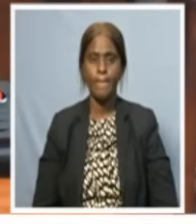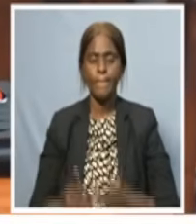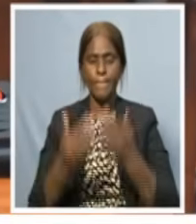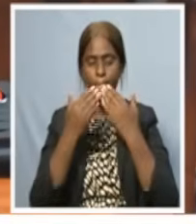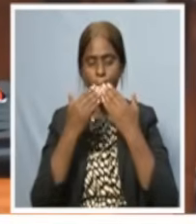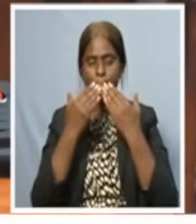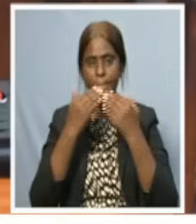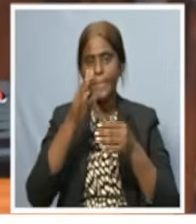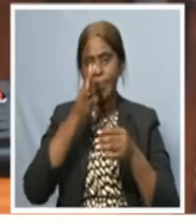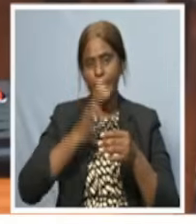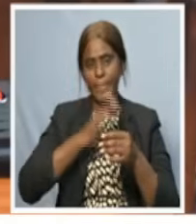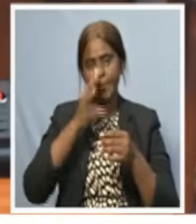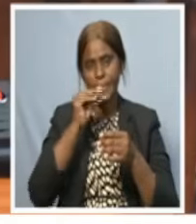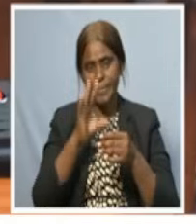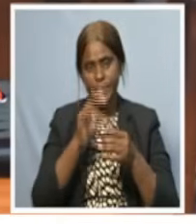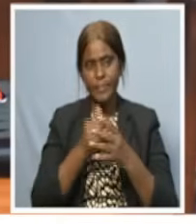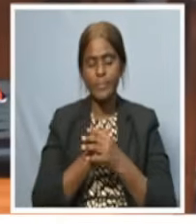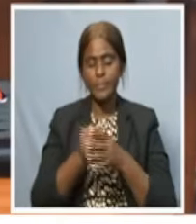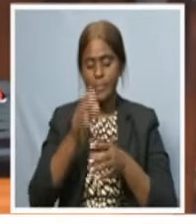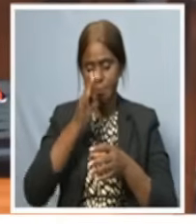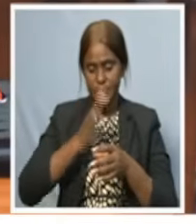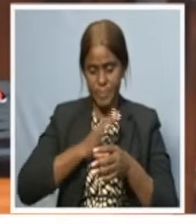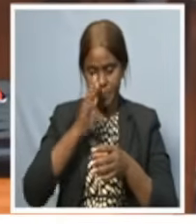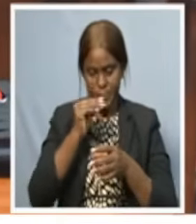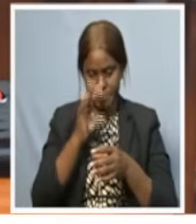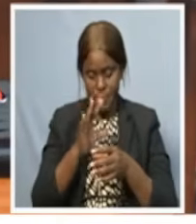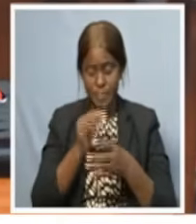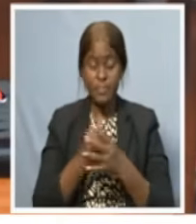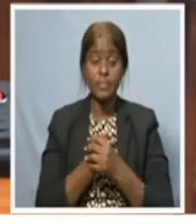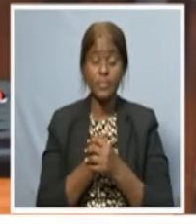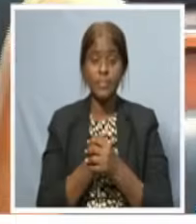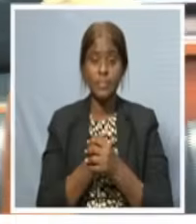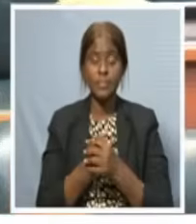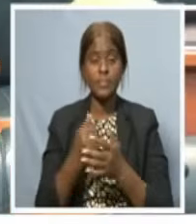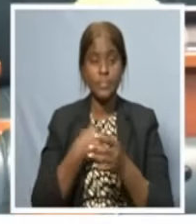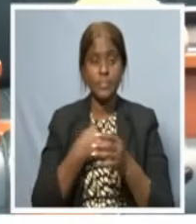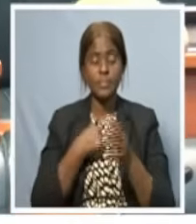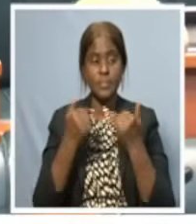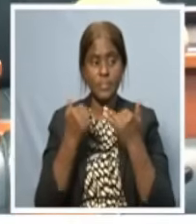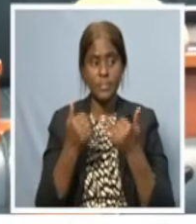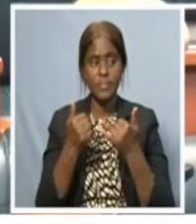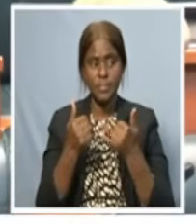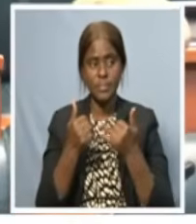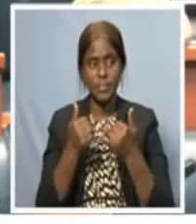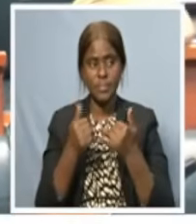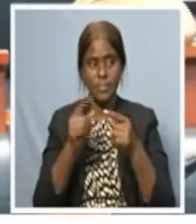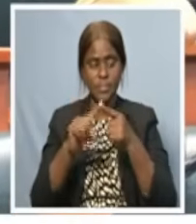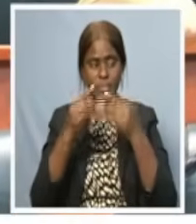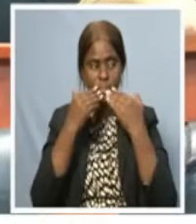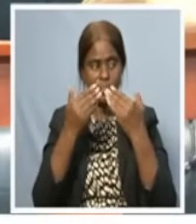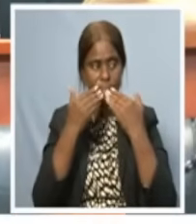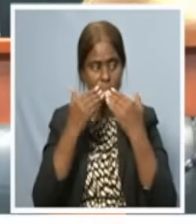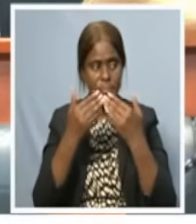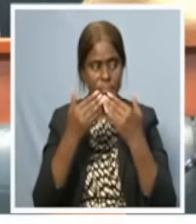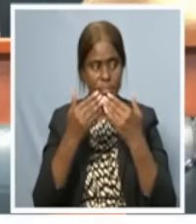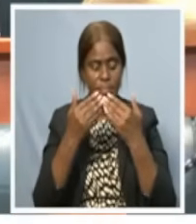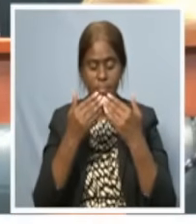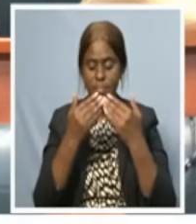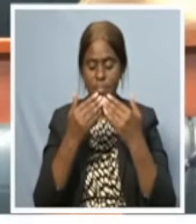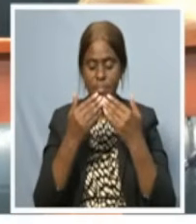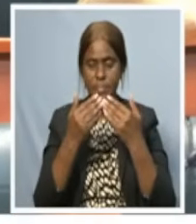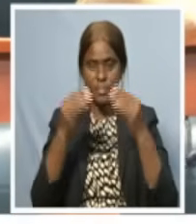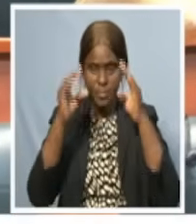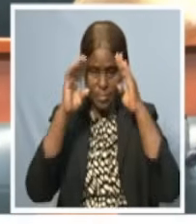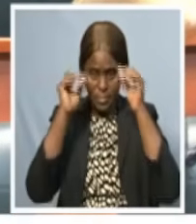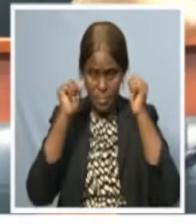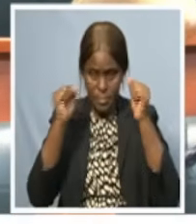Thank you, Madam Speaker. Madam Speaker, allow me to thank